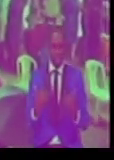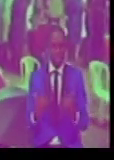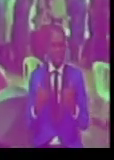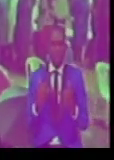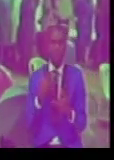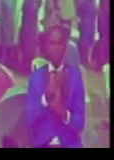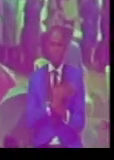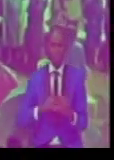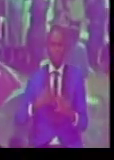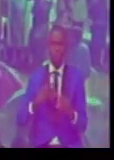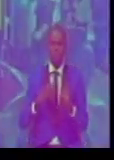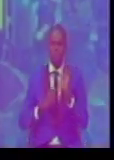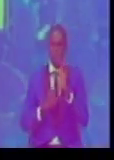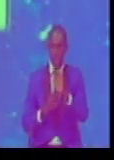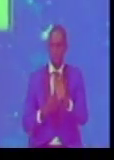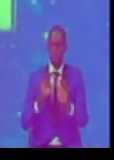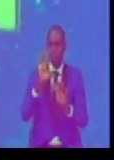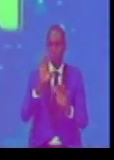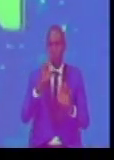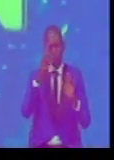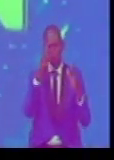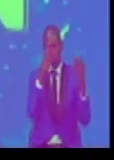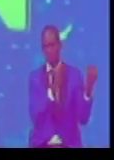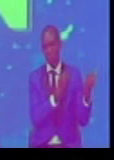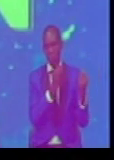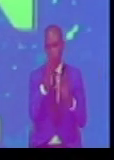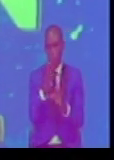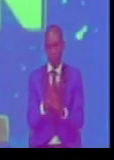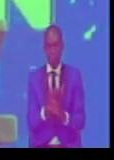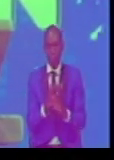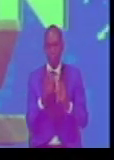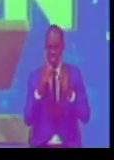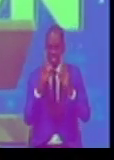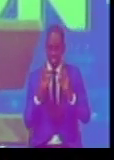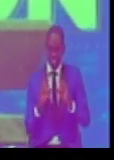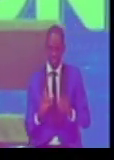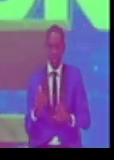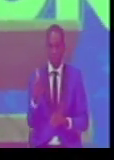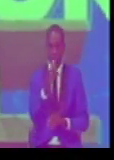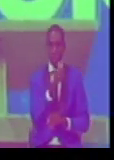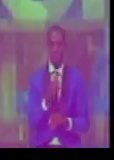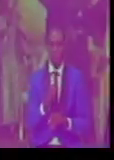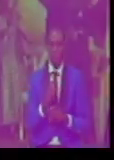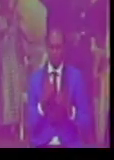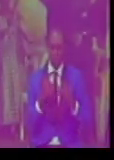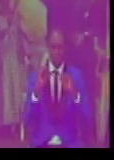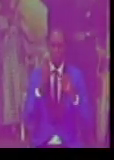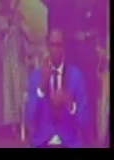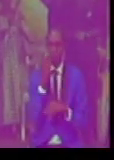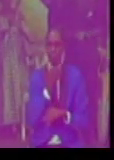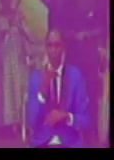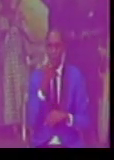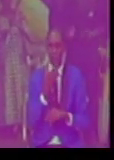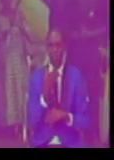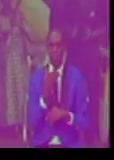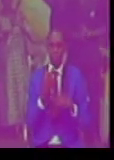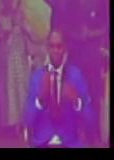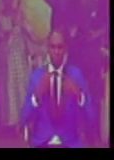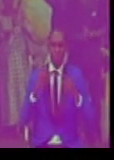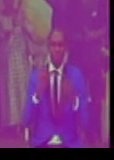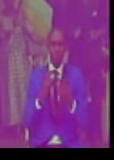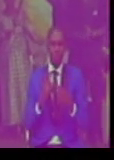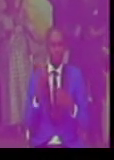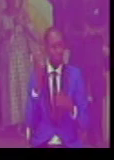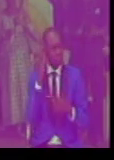The Lord has touched you. Check up yourself and you see the power of God there. Put your hands together